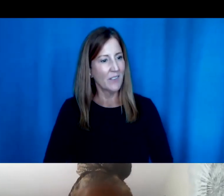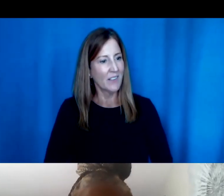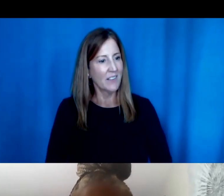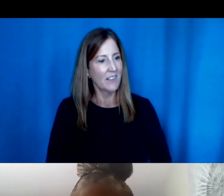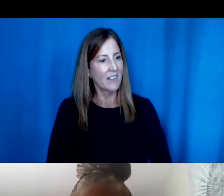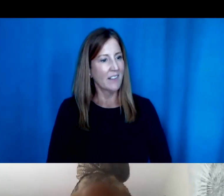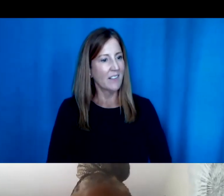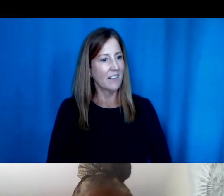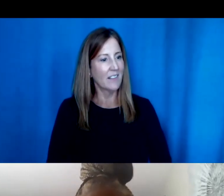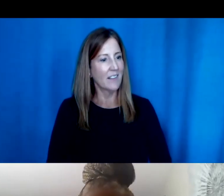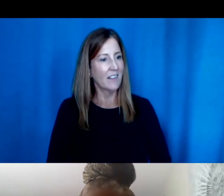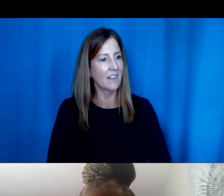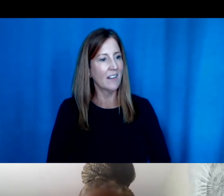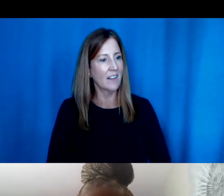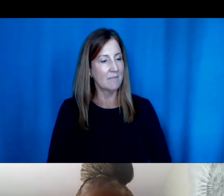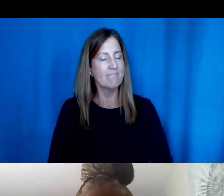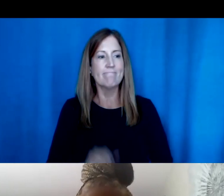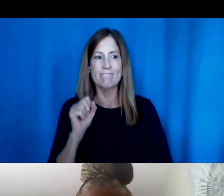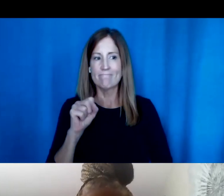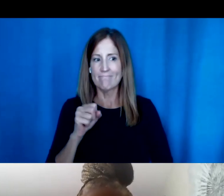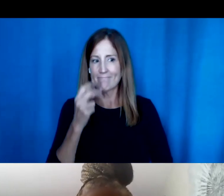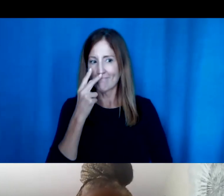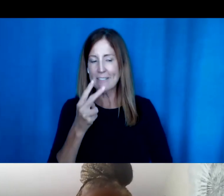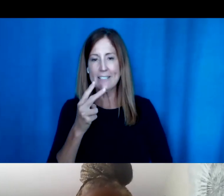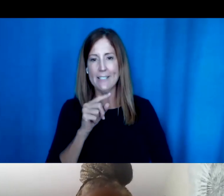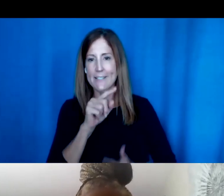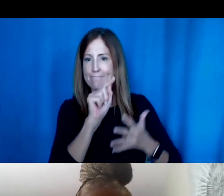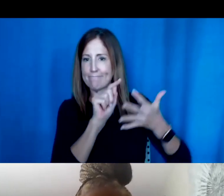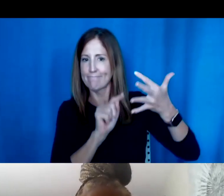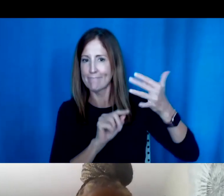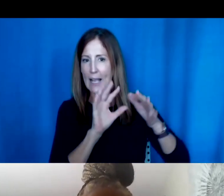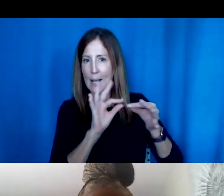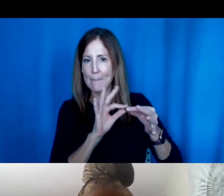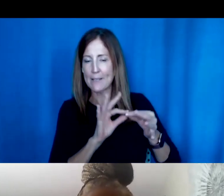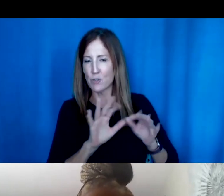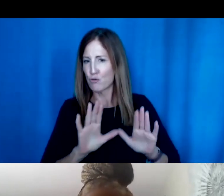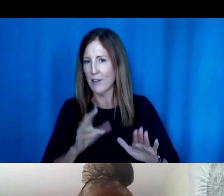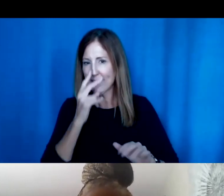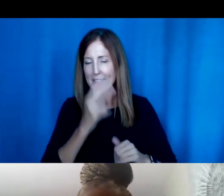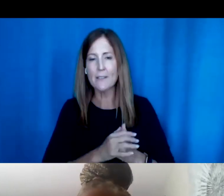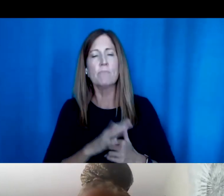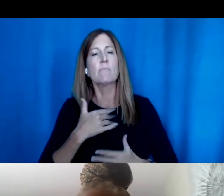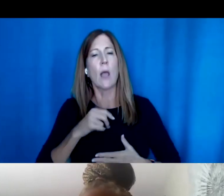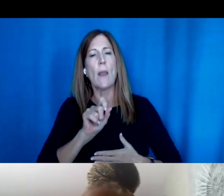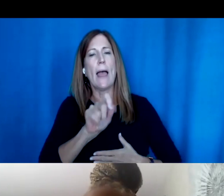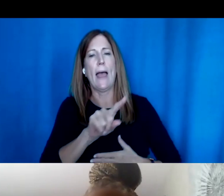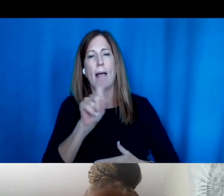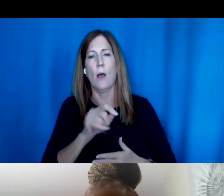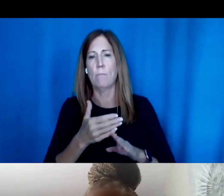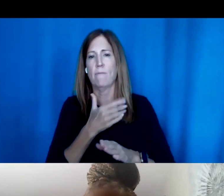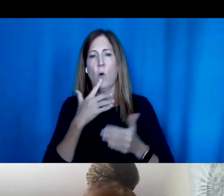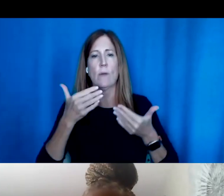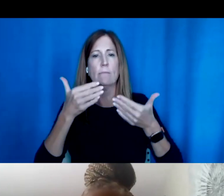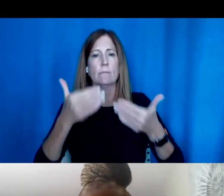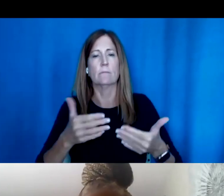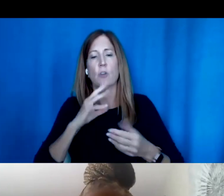Oh, we're more than half with yes. That's great. And I'd like to ask this question before we move into